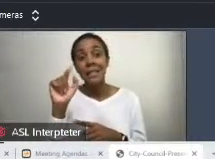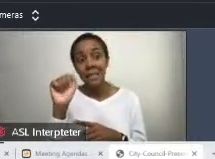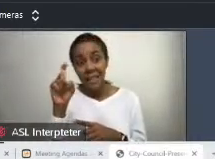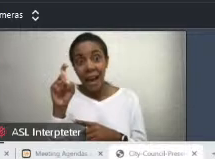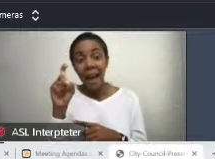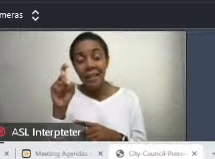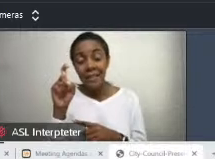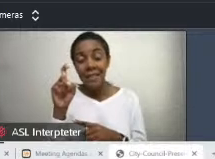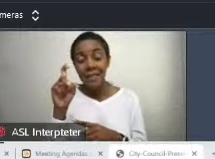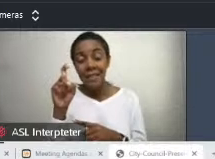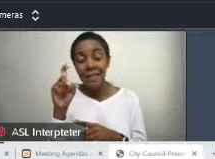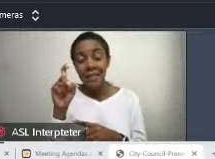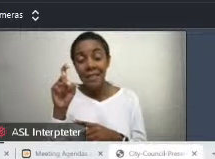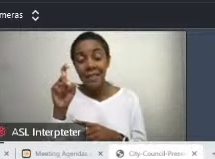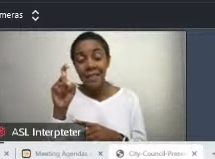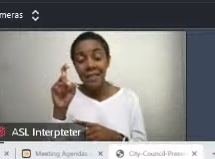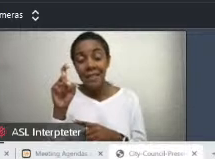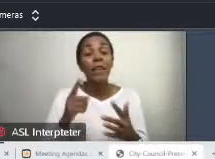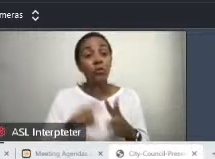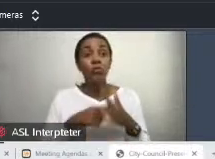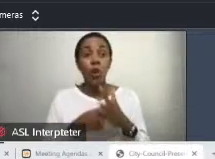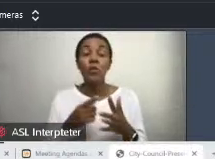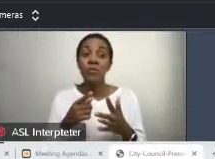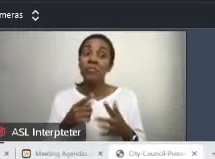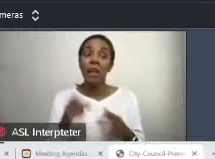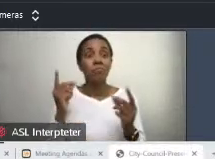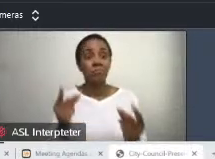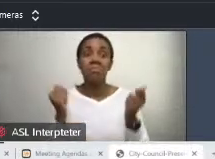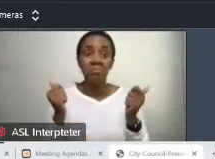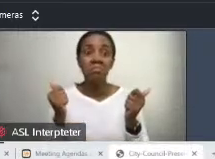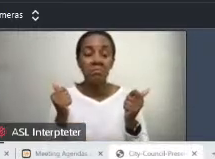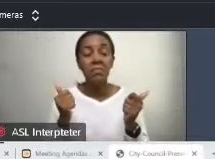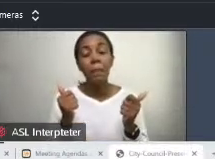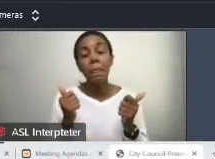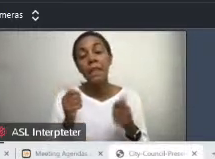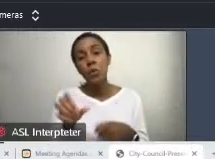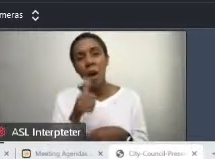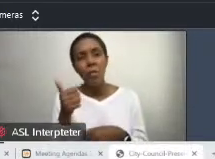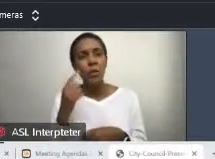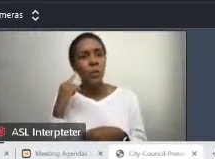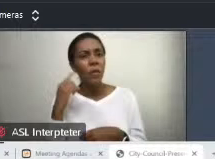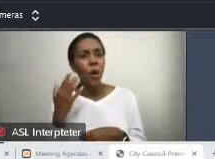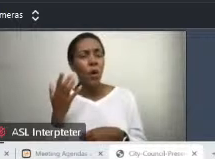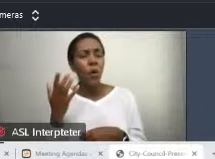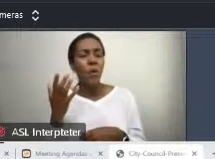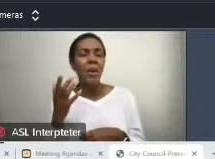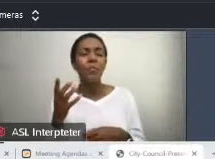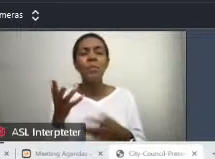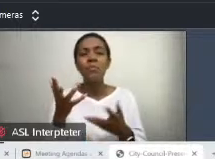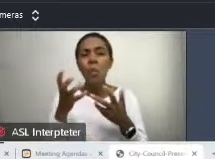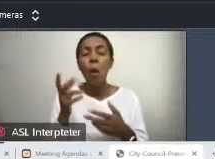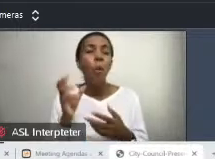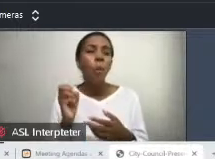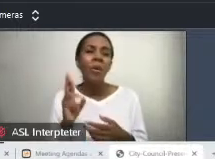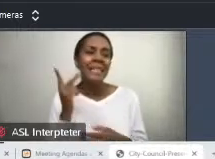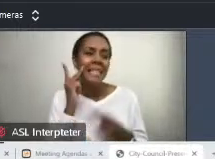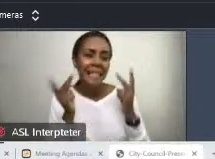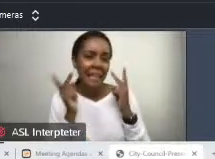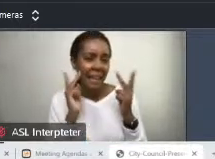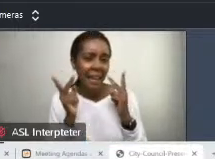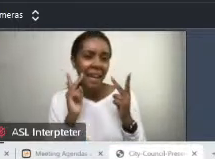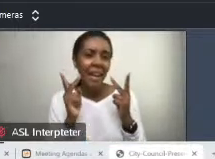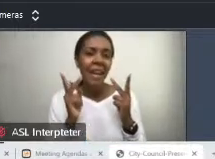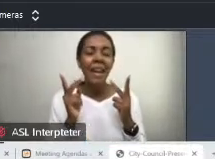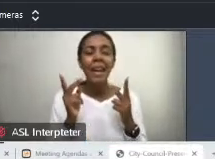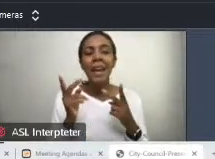pretty immediate, right, compared to some of the other uses that we've heard of and wanted or have seen, and the incentive